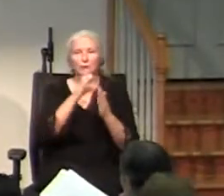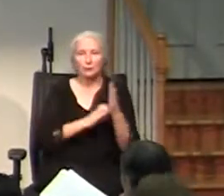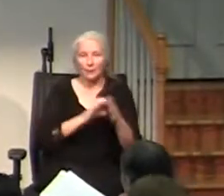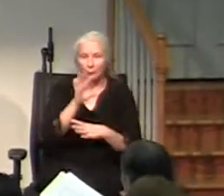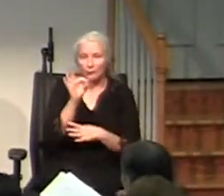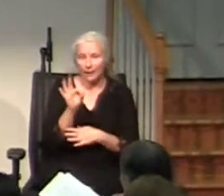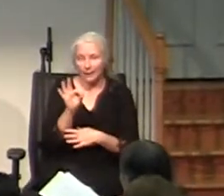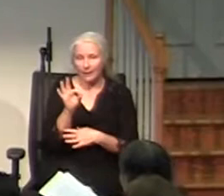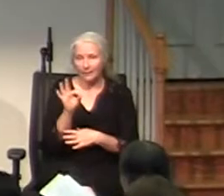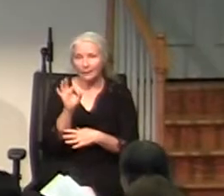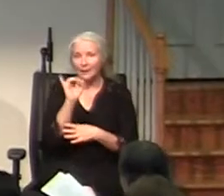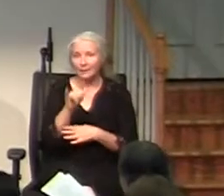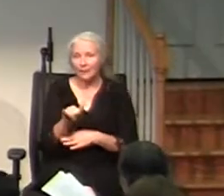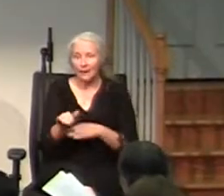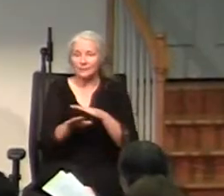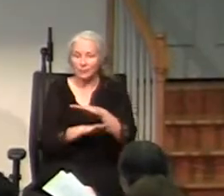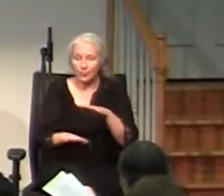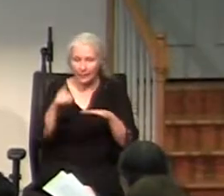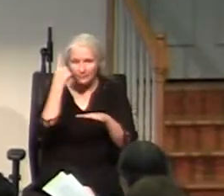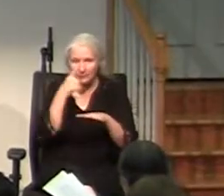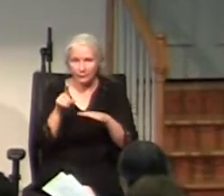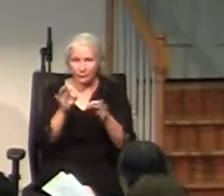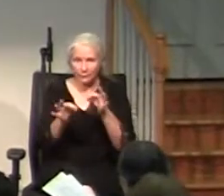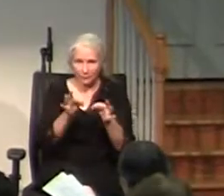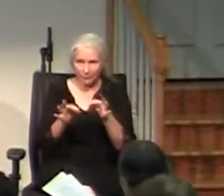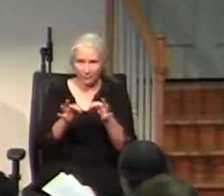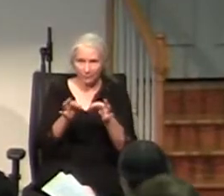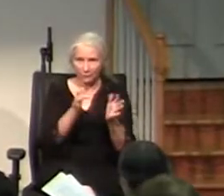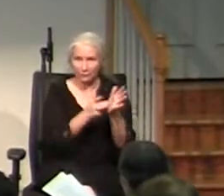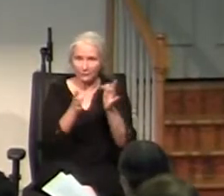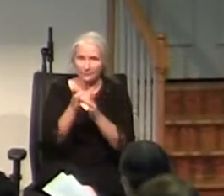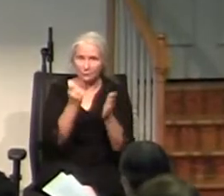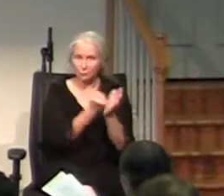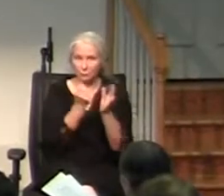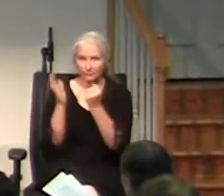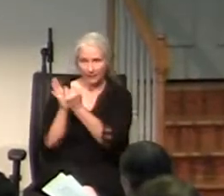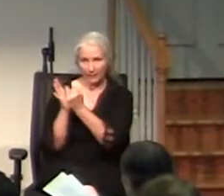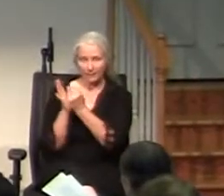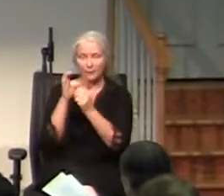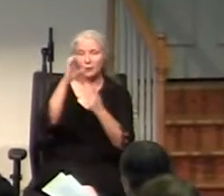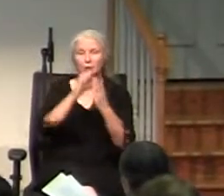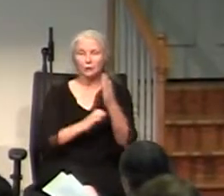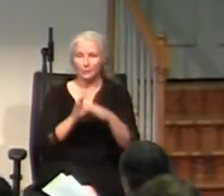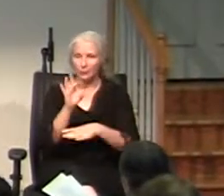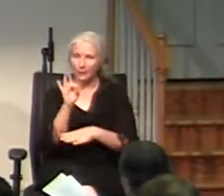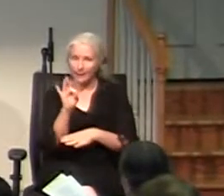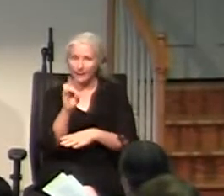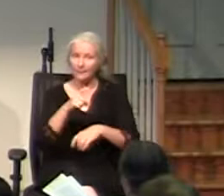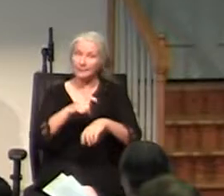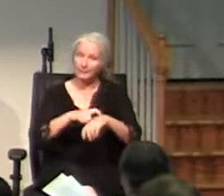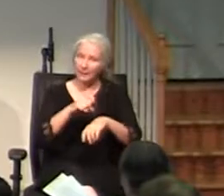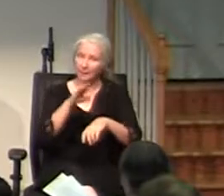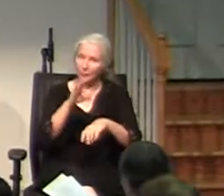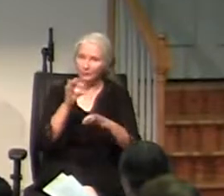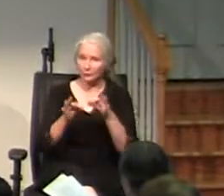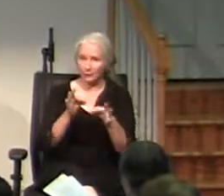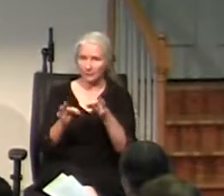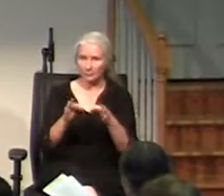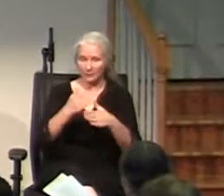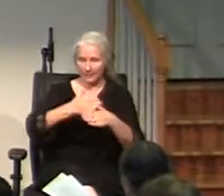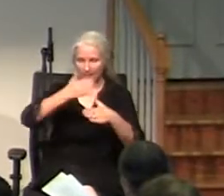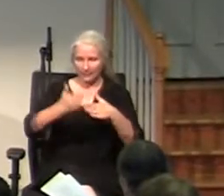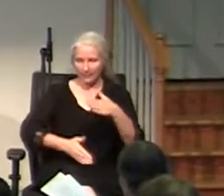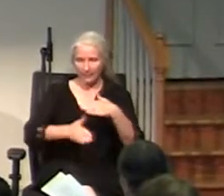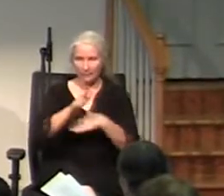of the judgment, which is Christ and him crucified. Chapter 8, it's the time of the judgment at the end of the